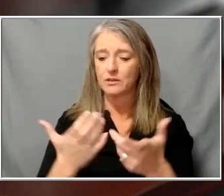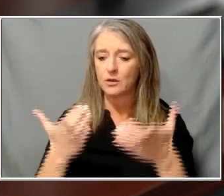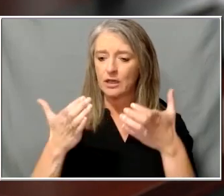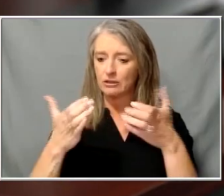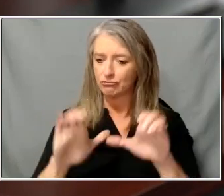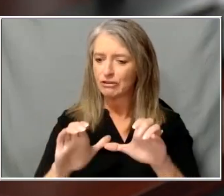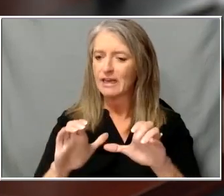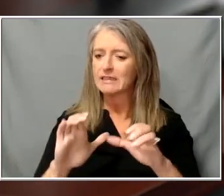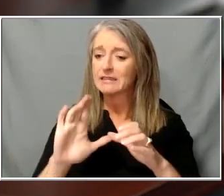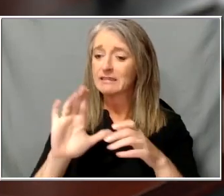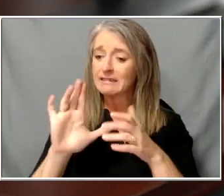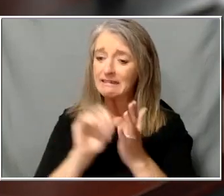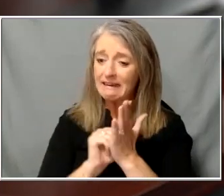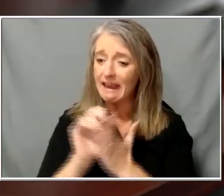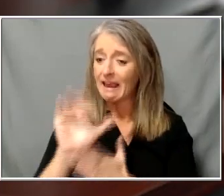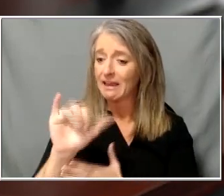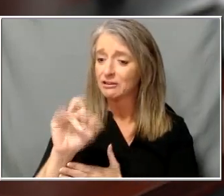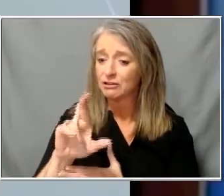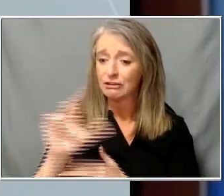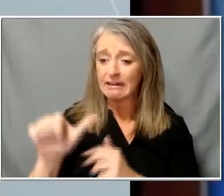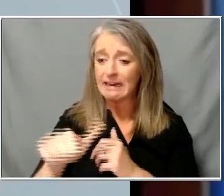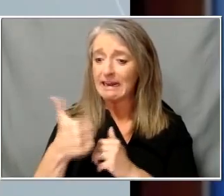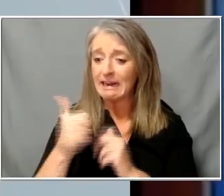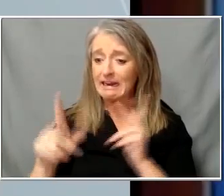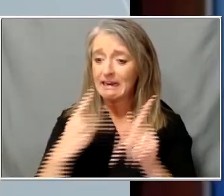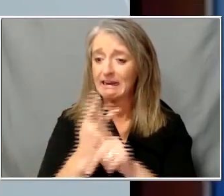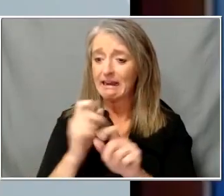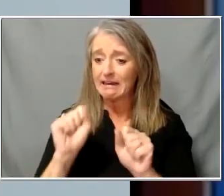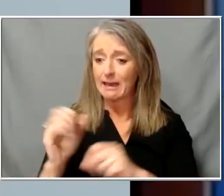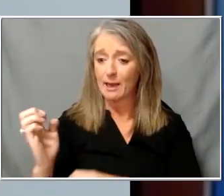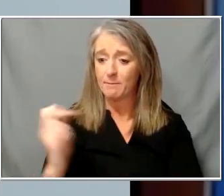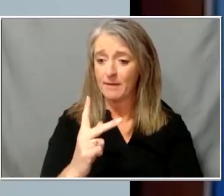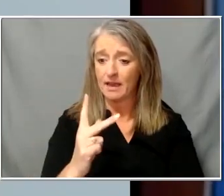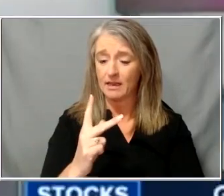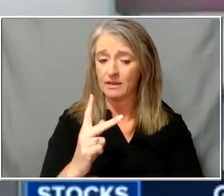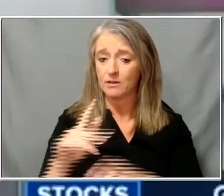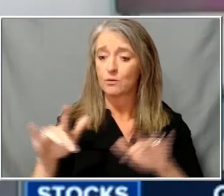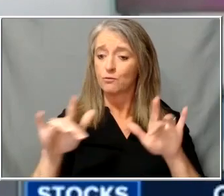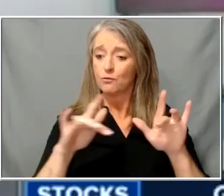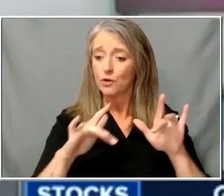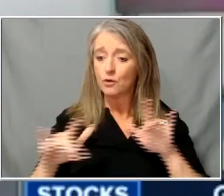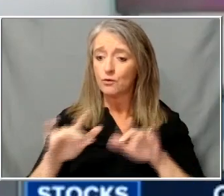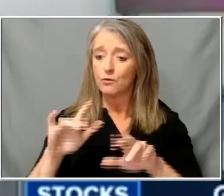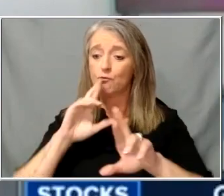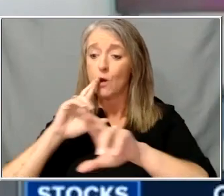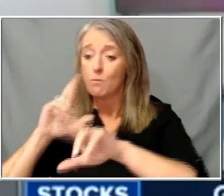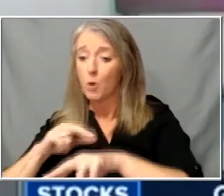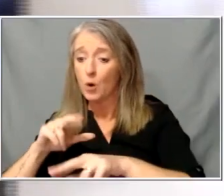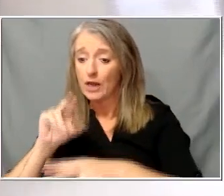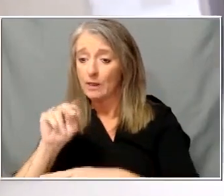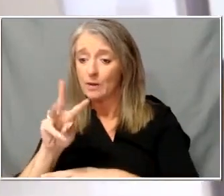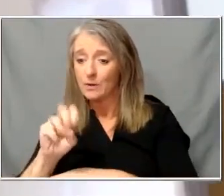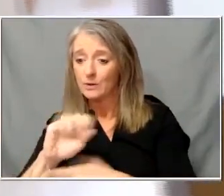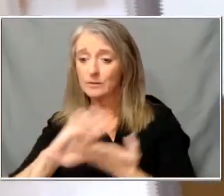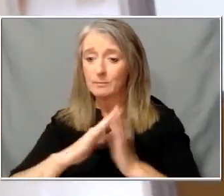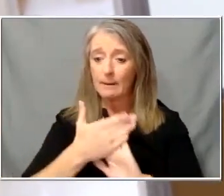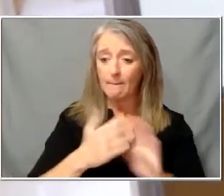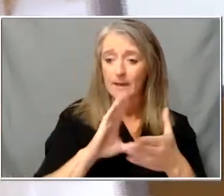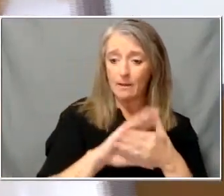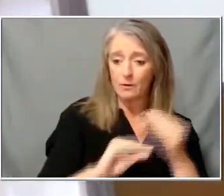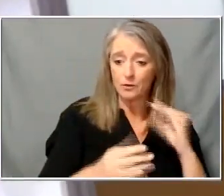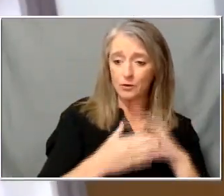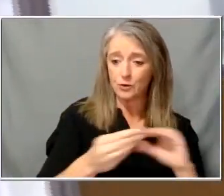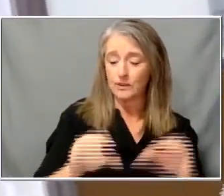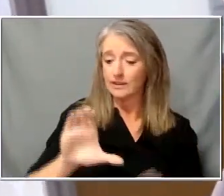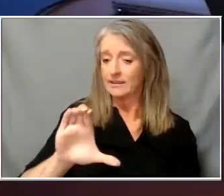of any kind may return. From reporting the news to becoming the story, popular KC News anchor Cynthia